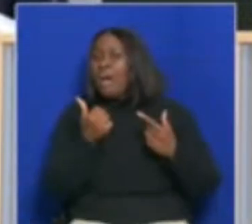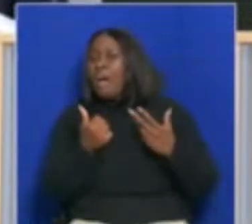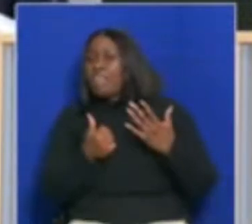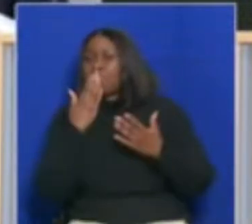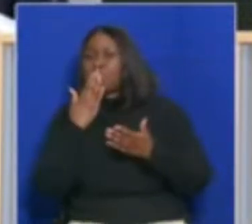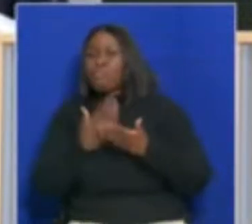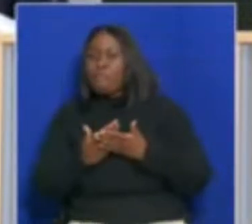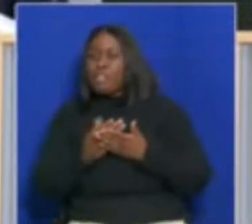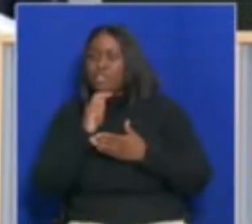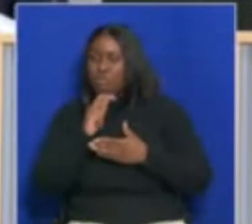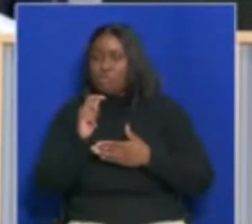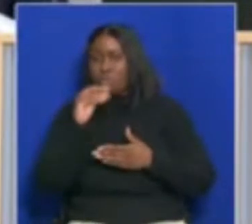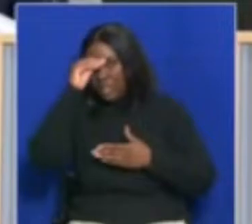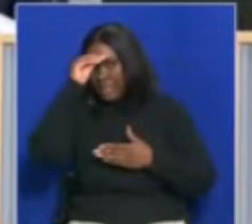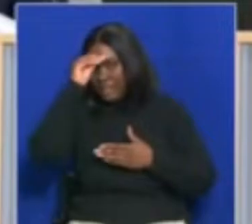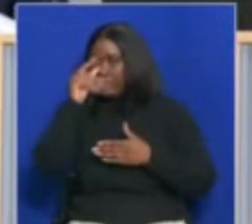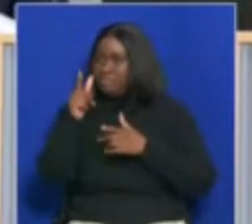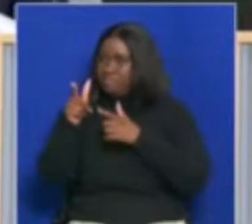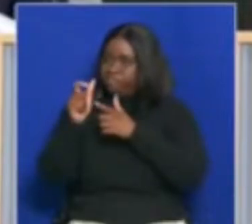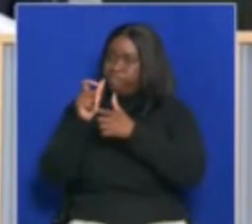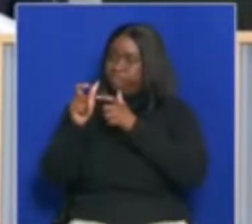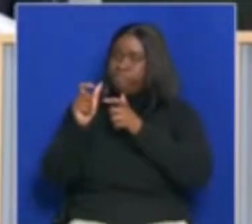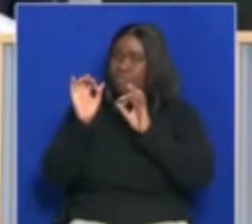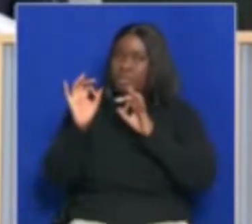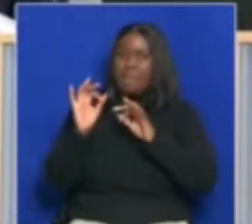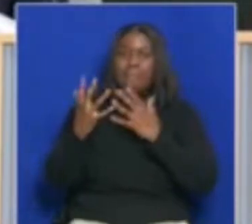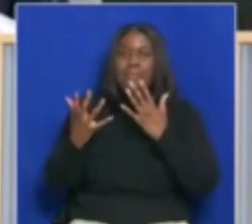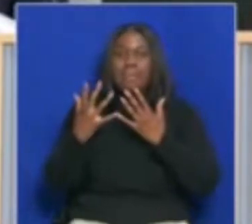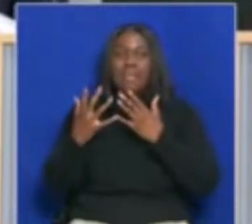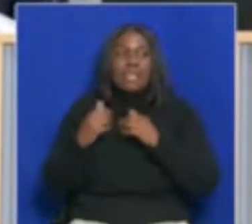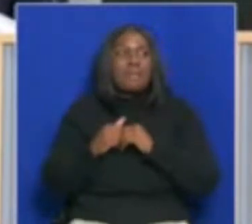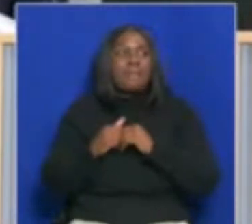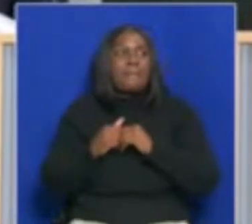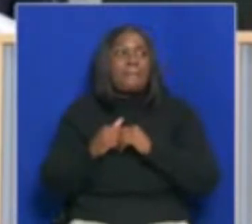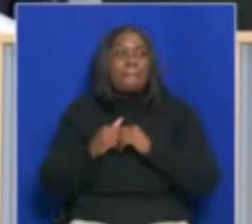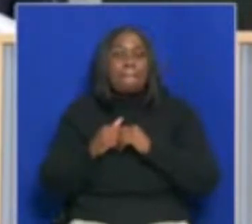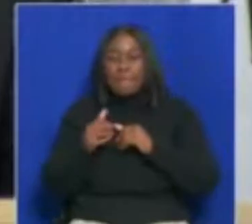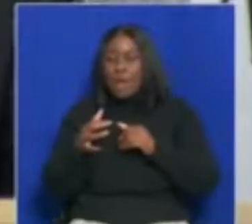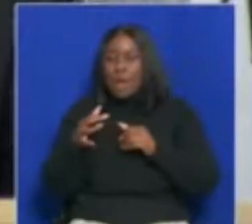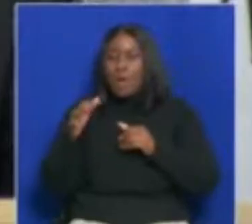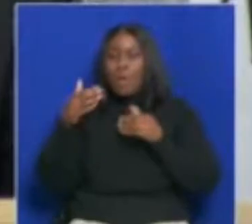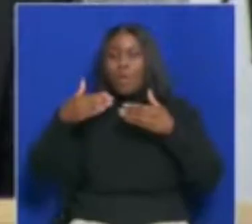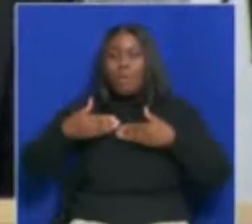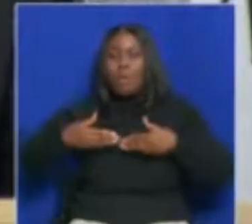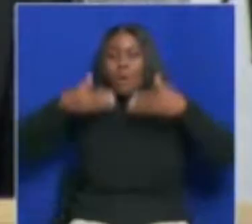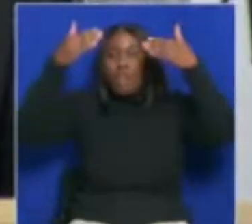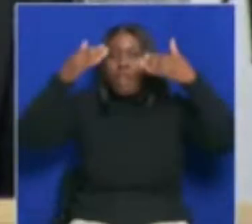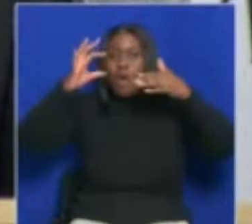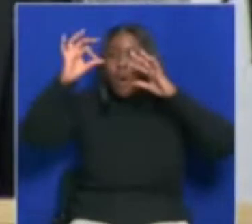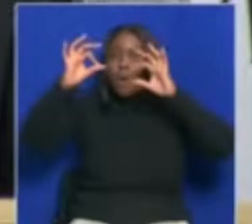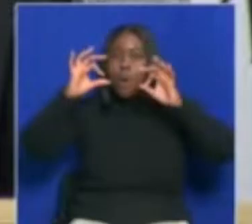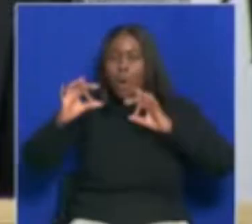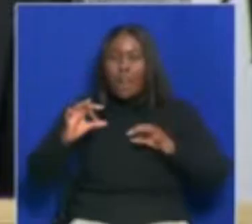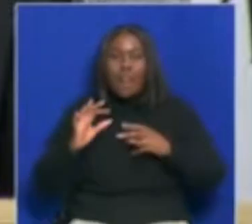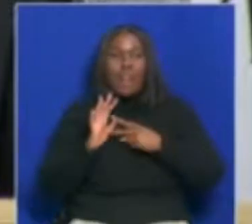as used cartridges, holes on the walls, Yes. damage to the property? Yes,